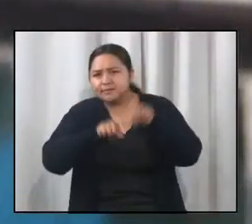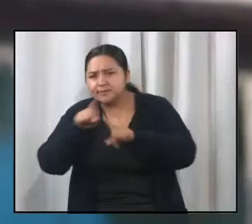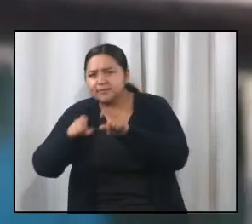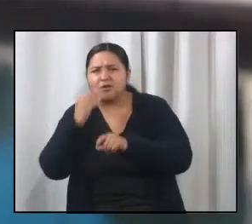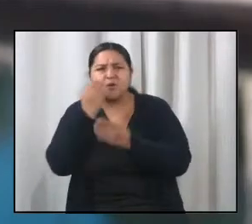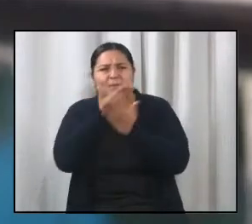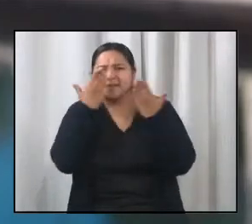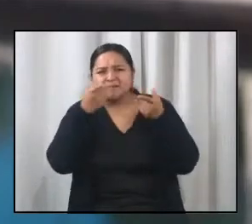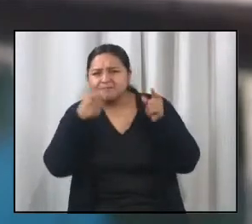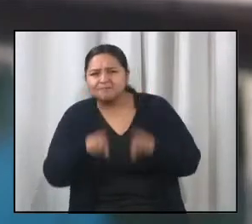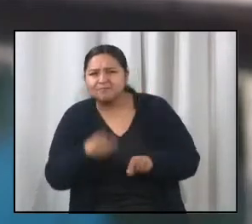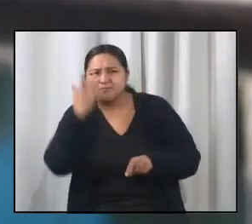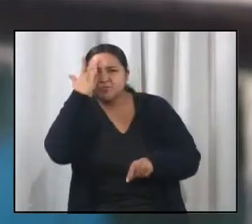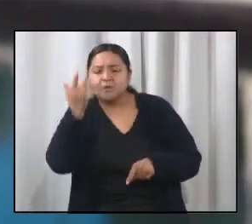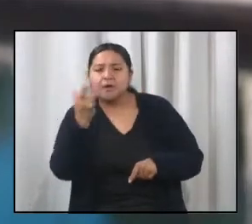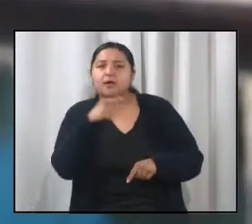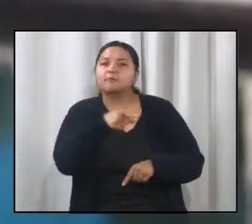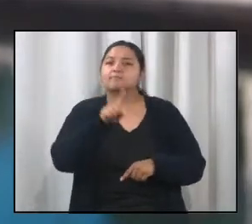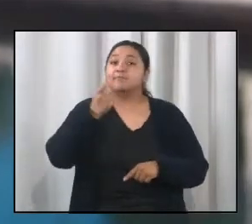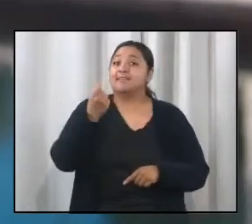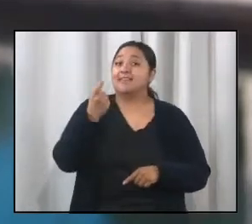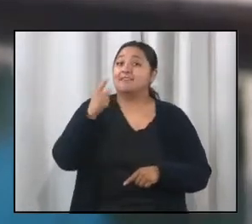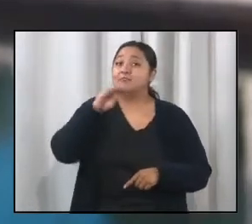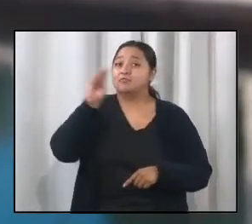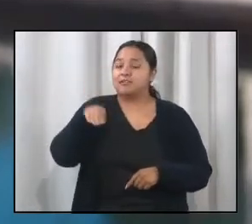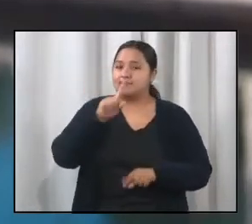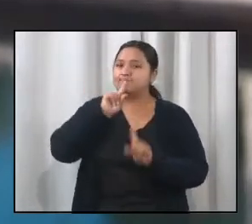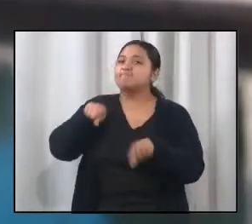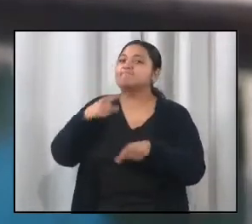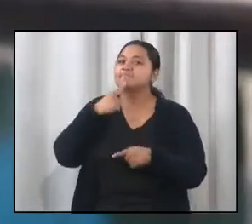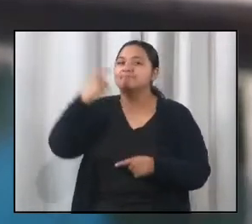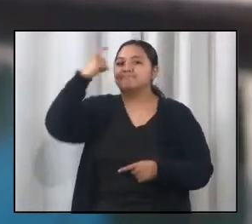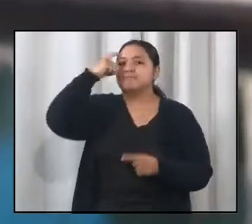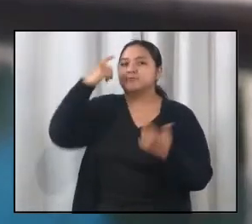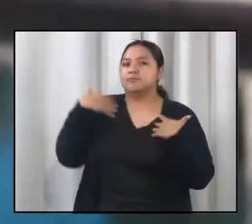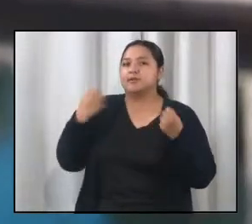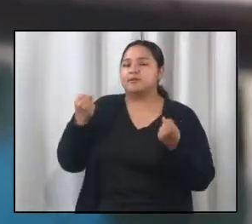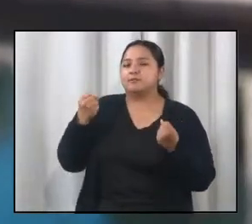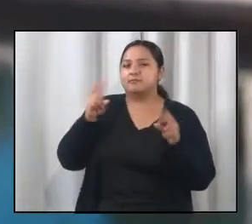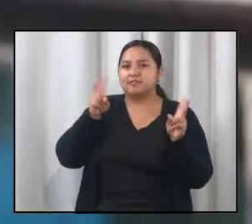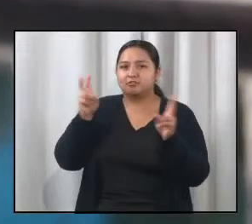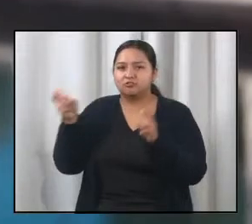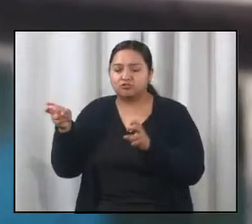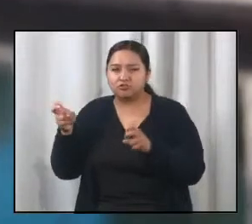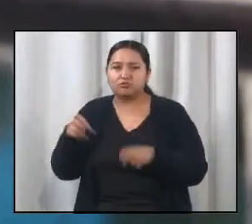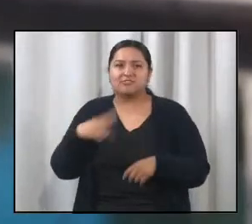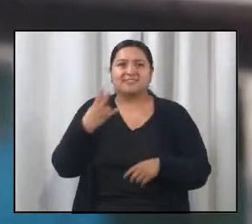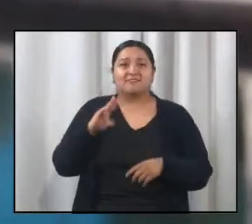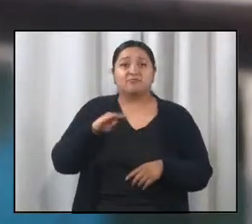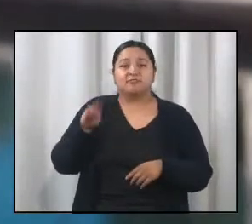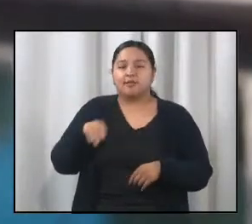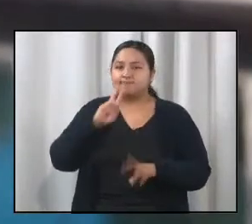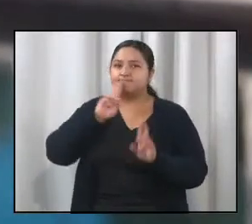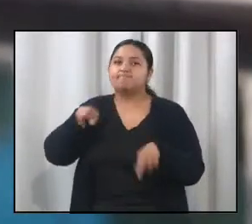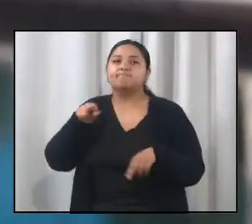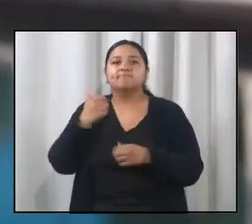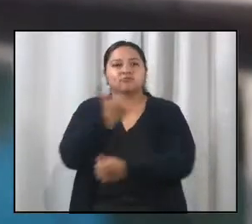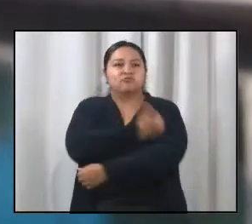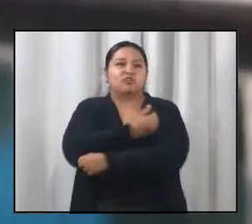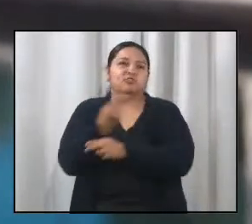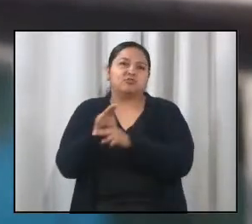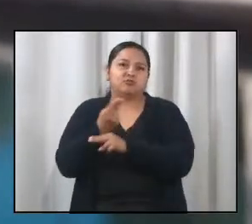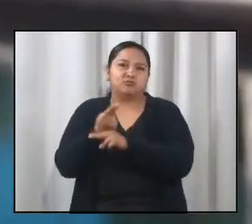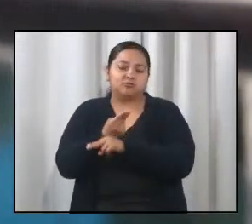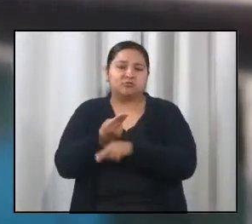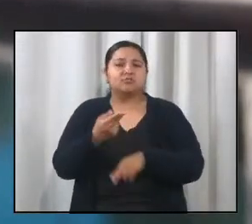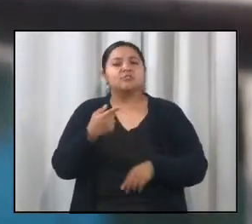of people said mental health issues and 10% said substance use issues. And when asked generally about their health